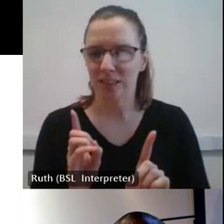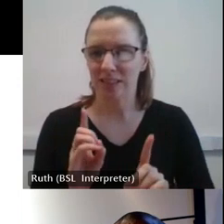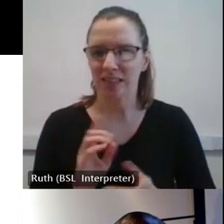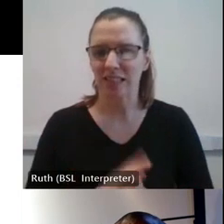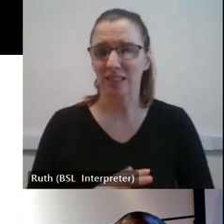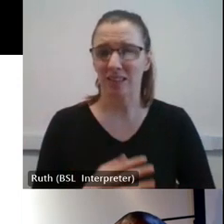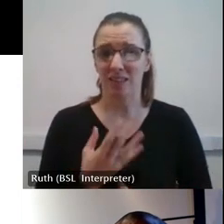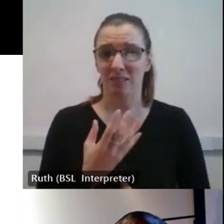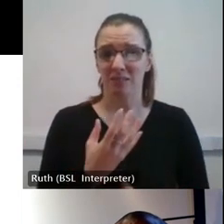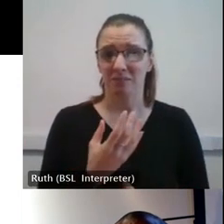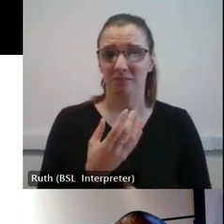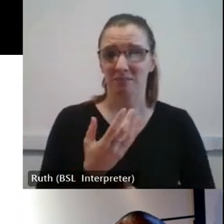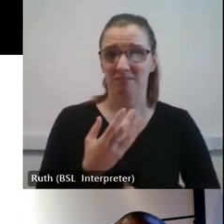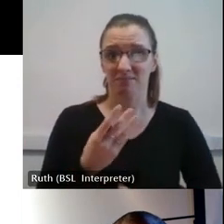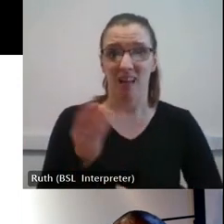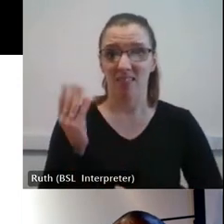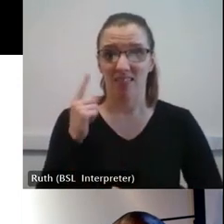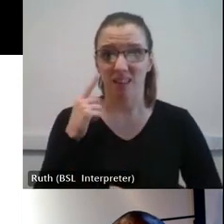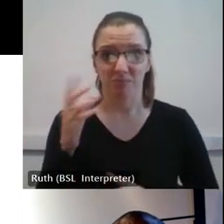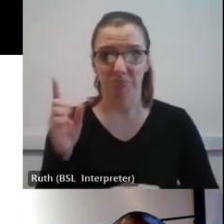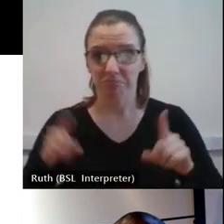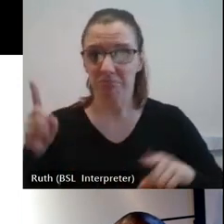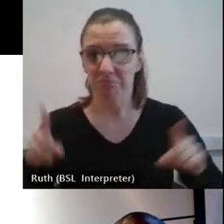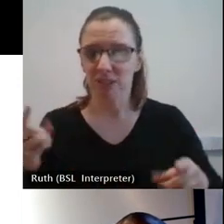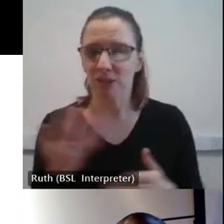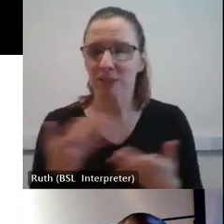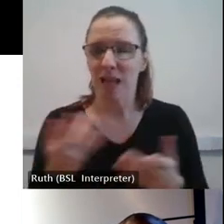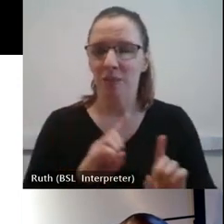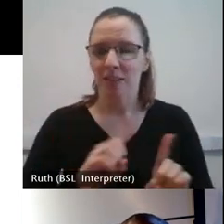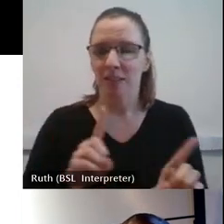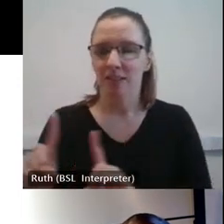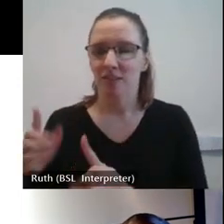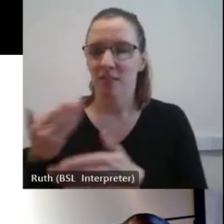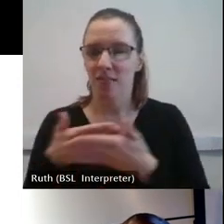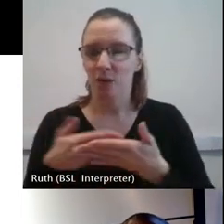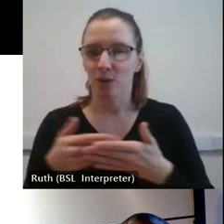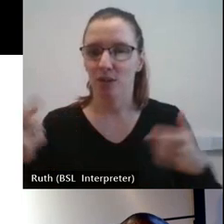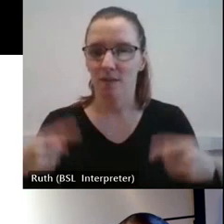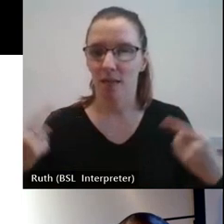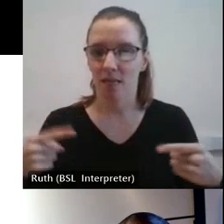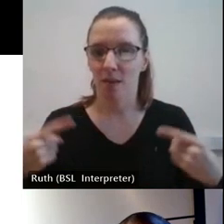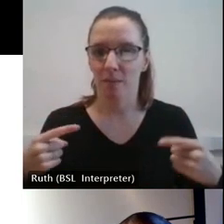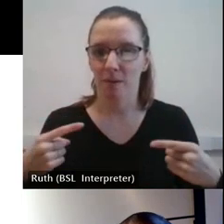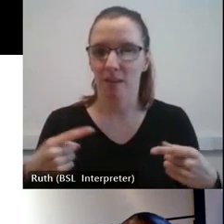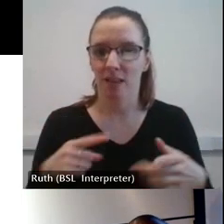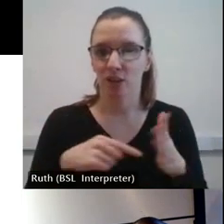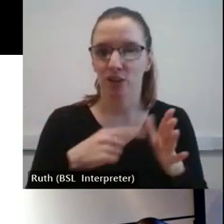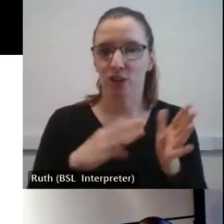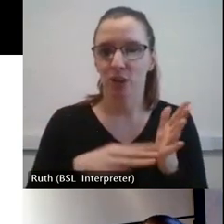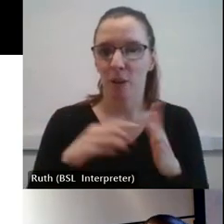there's quite a, you know, variety. So just how many different languages are available on Jambo Radio?